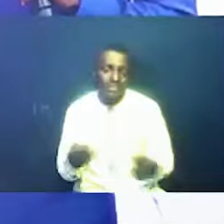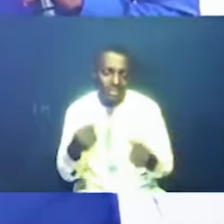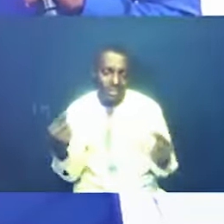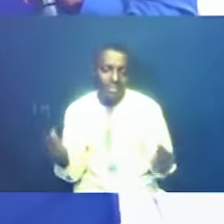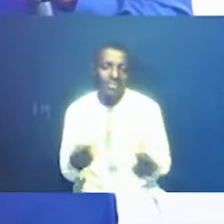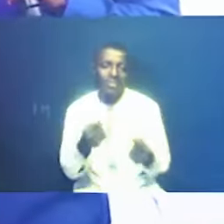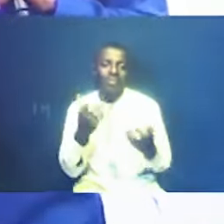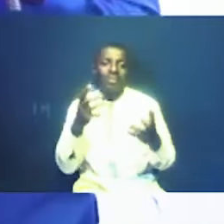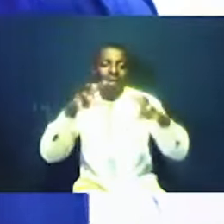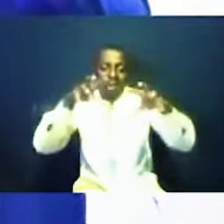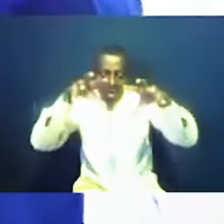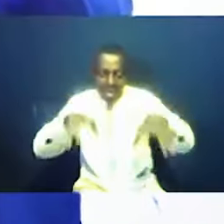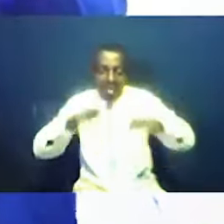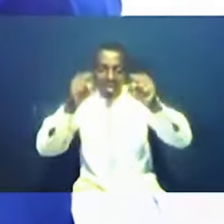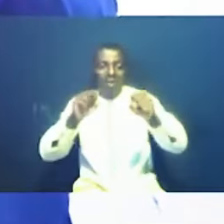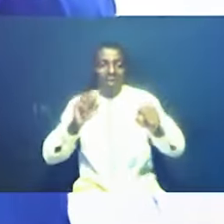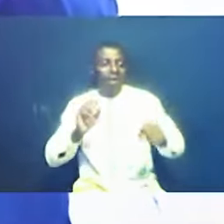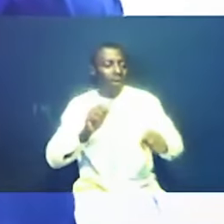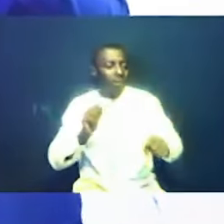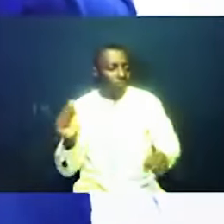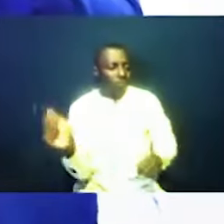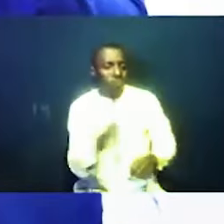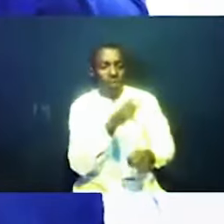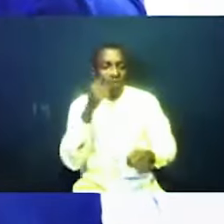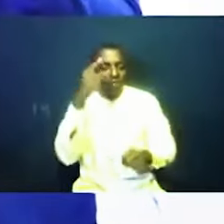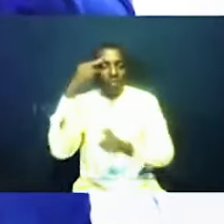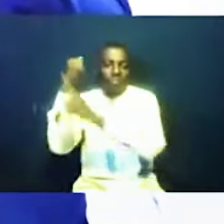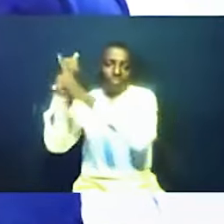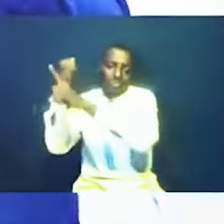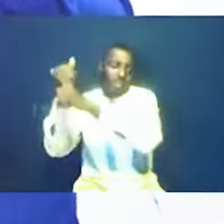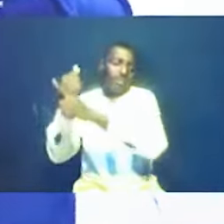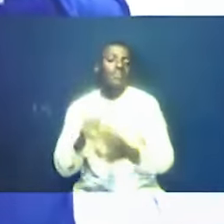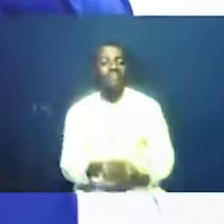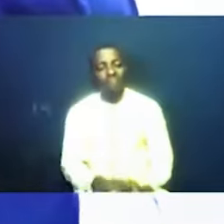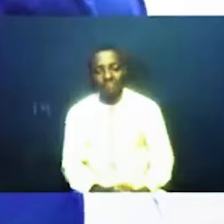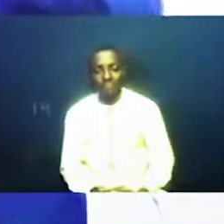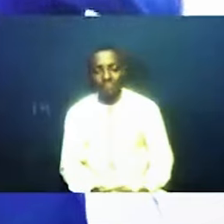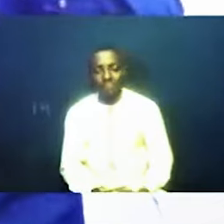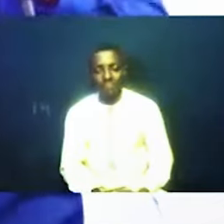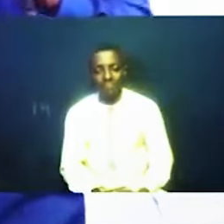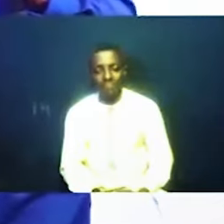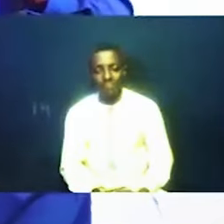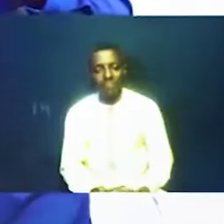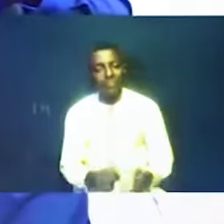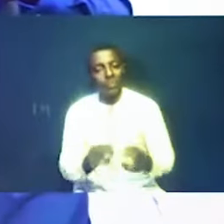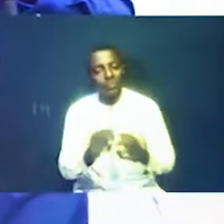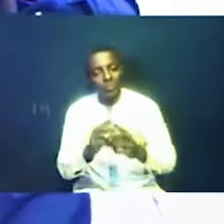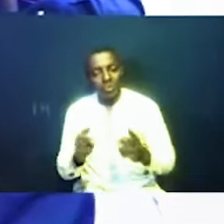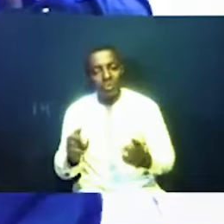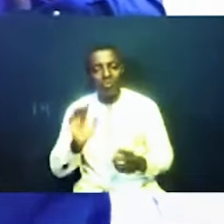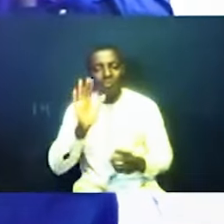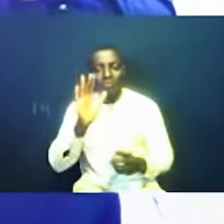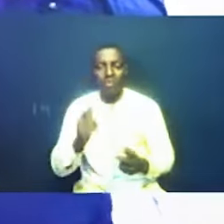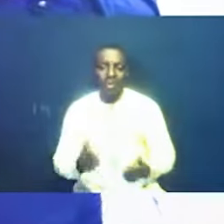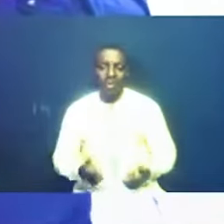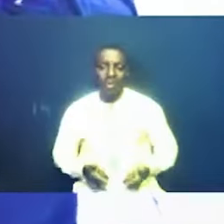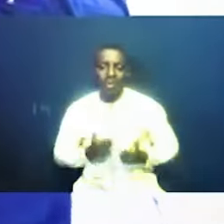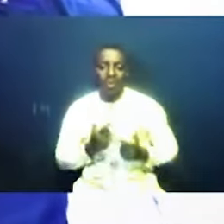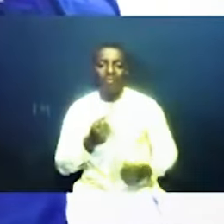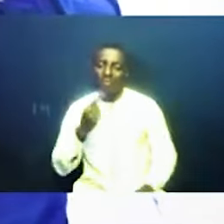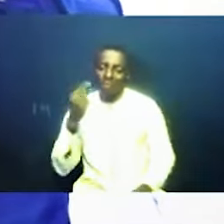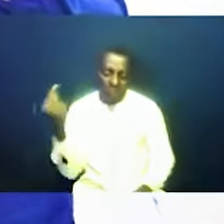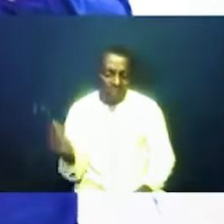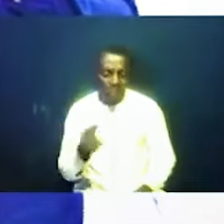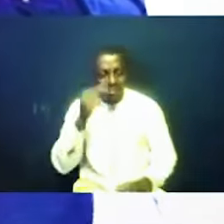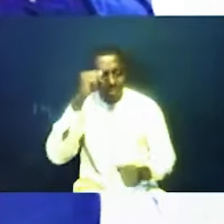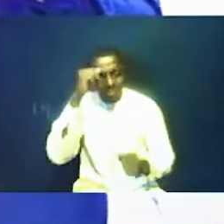onoara ne dia wo bo enwuma pa ho moden. See, in your daily walk with the Lord, God of num debia ye ne awurade nantie. Remember as